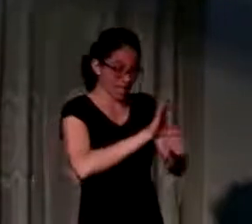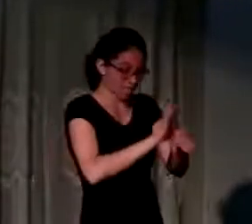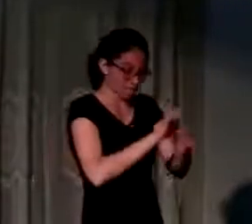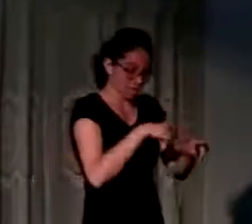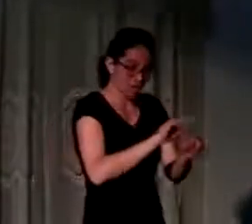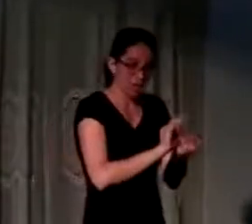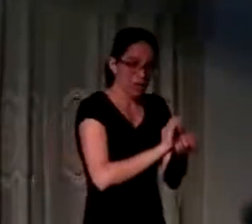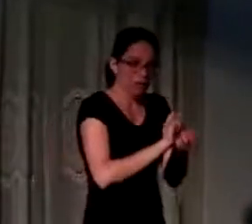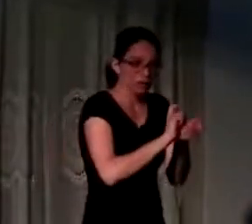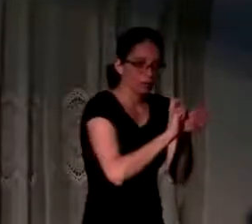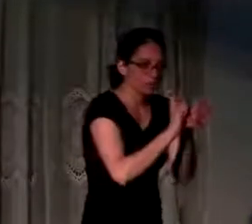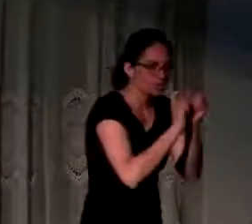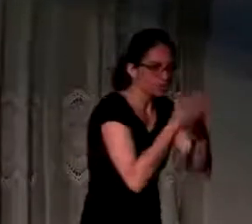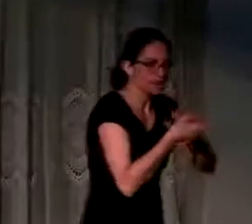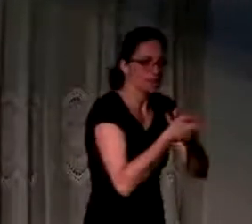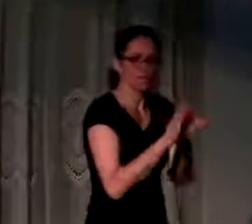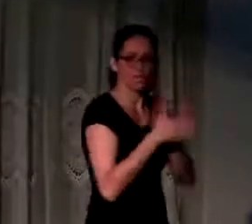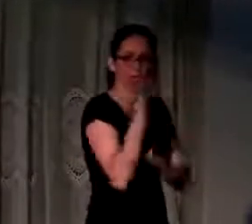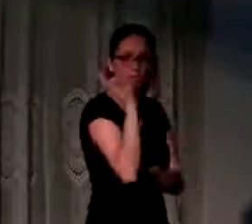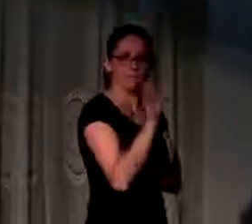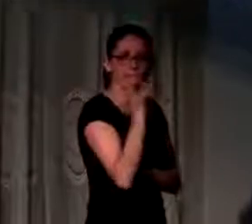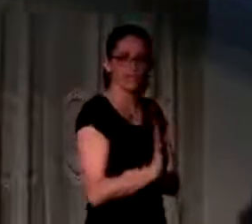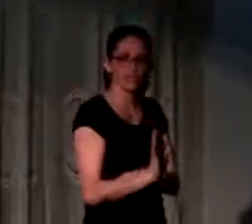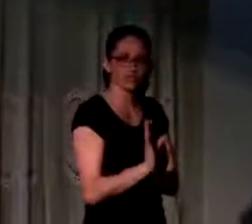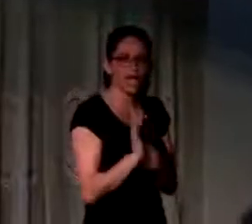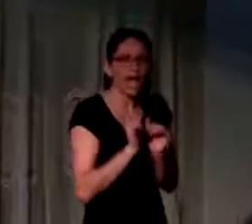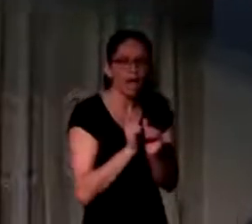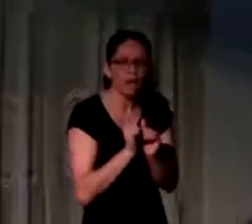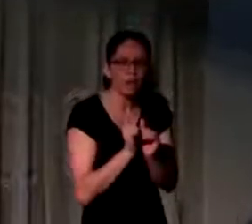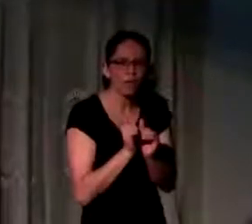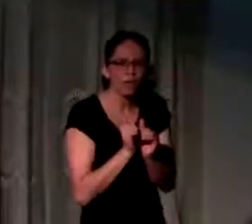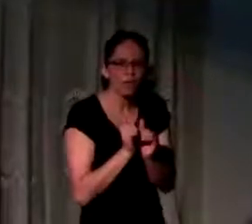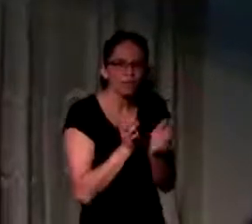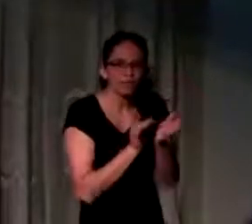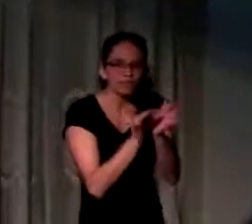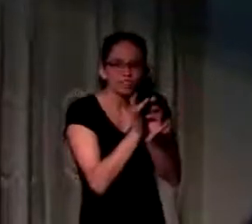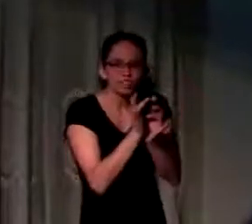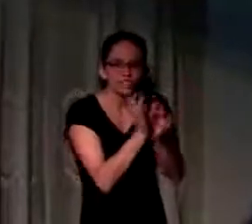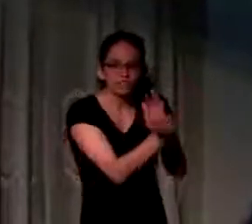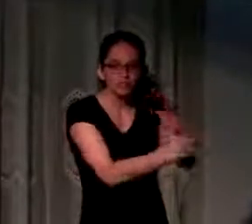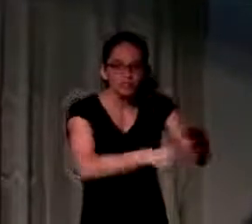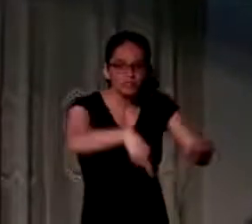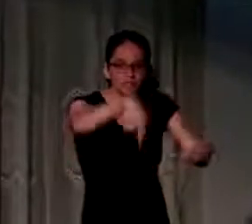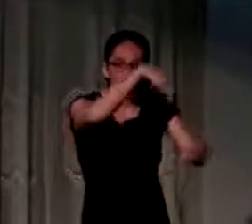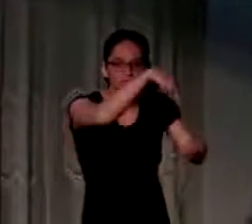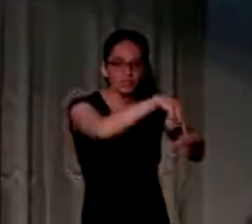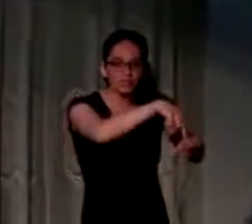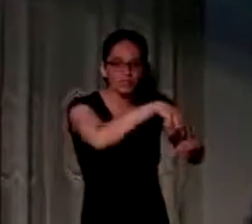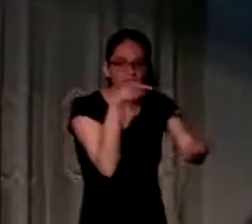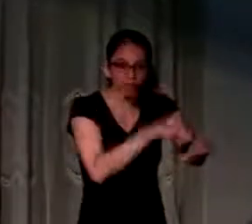the preachers. How does that happen? There was a resurrection. There was a resurrection.